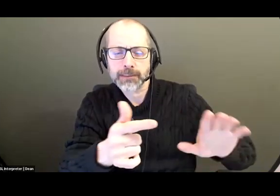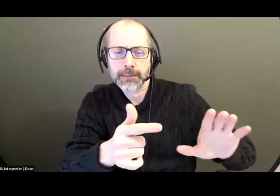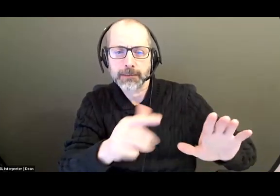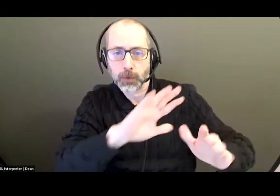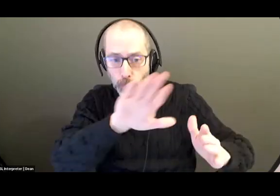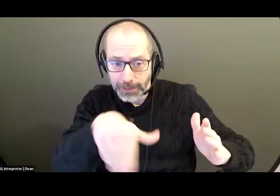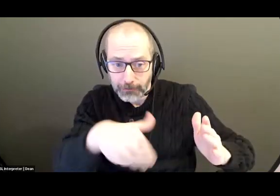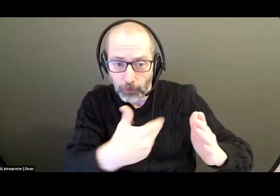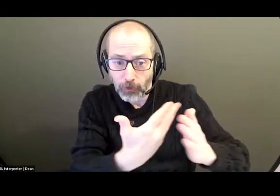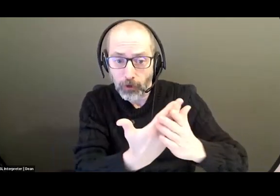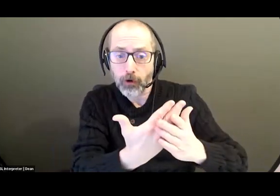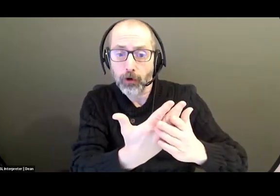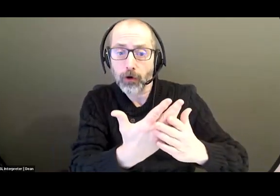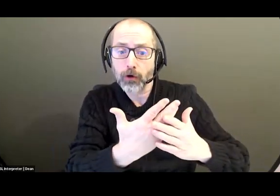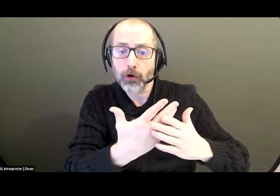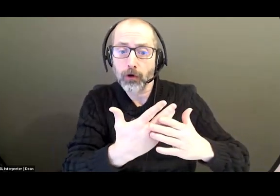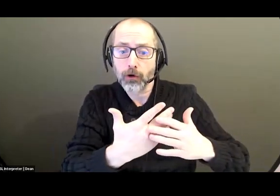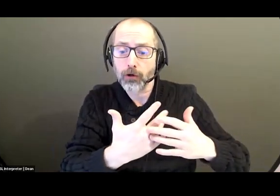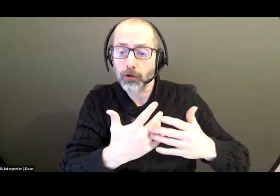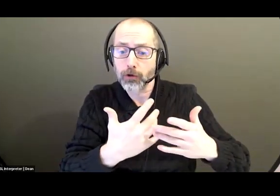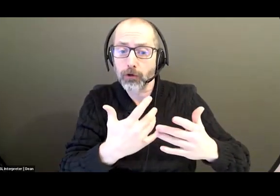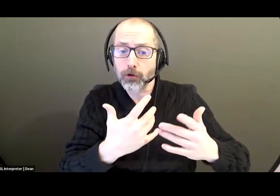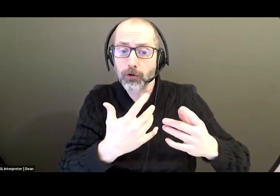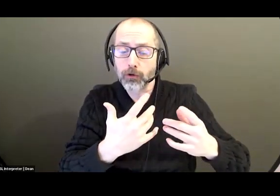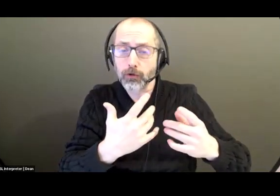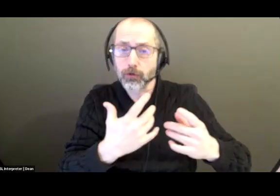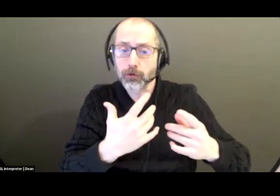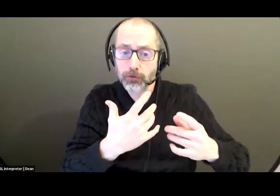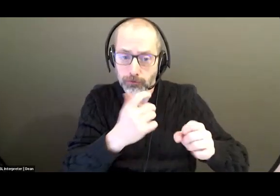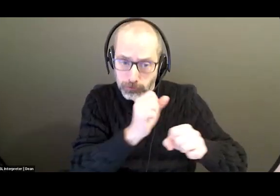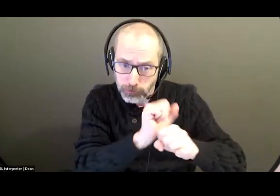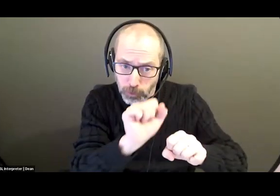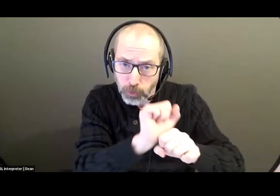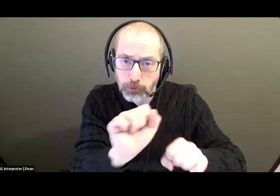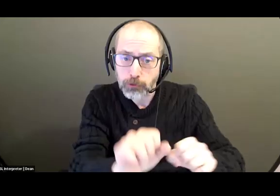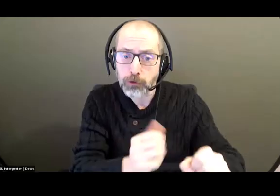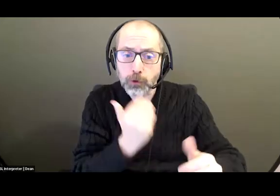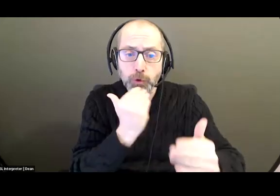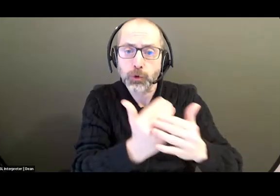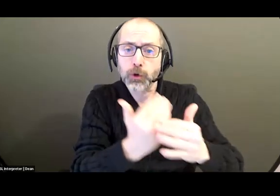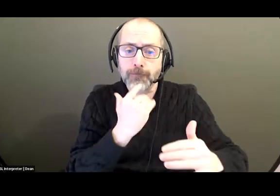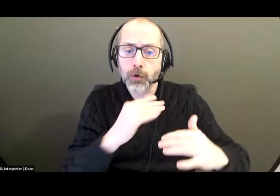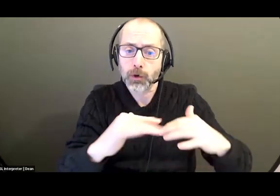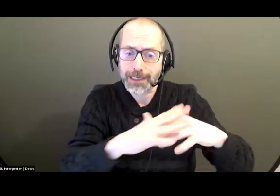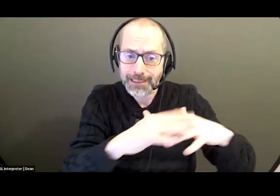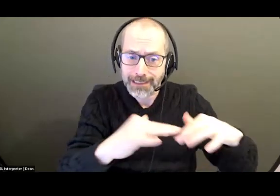evaluation, whatever we're going to do, and we are all doing good work